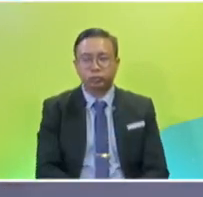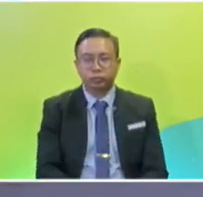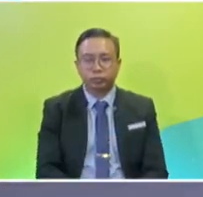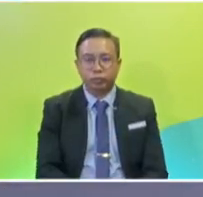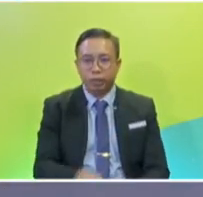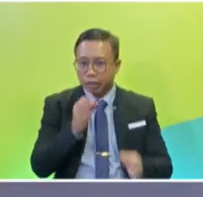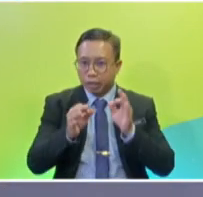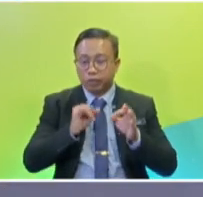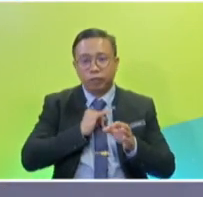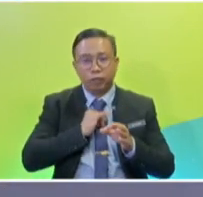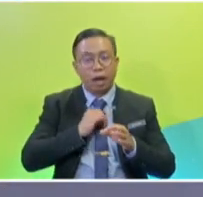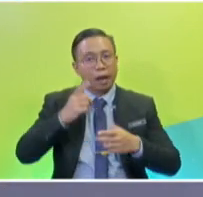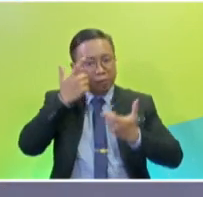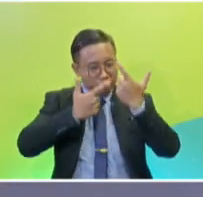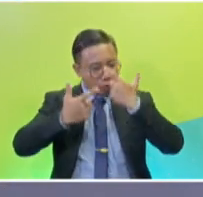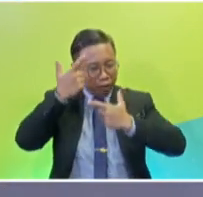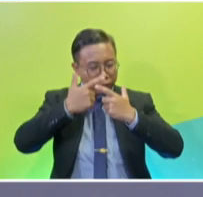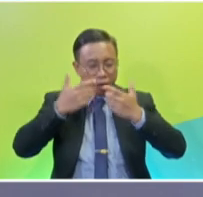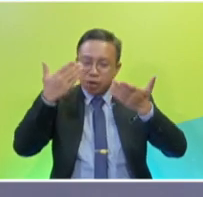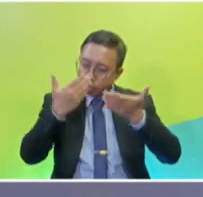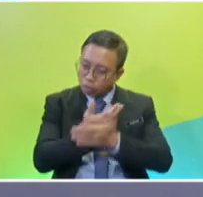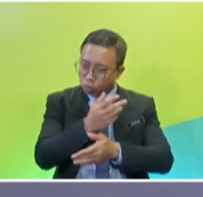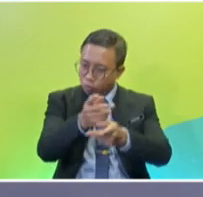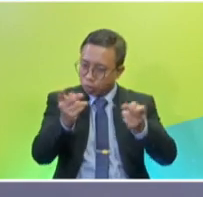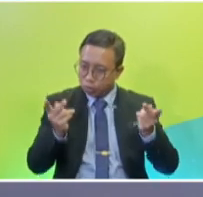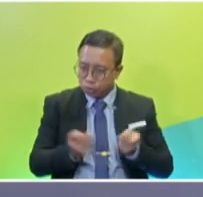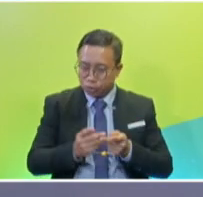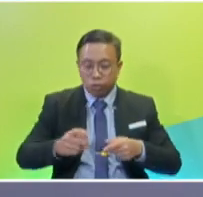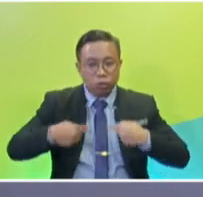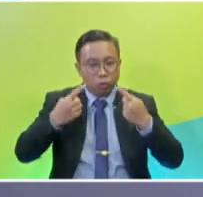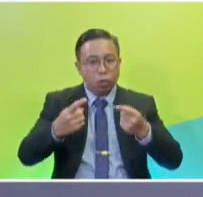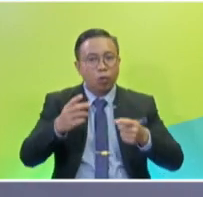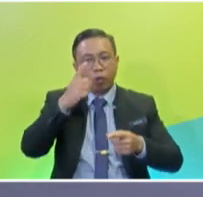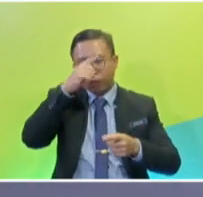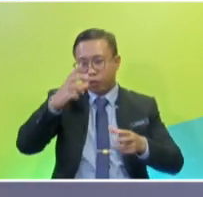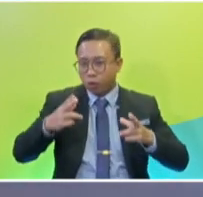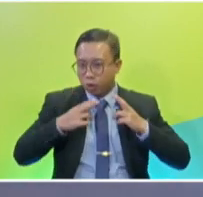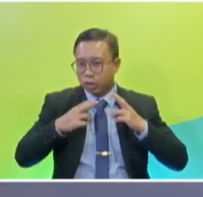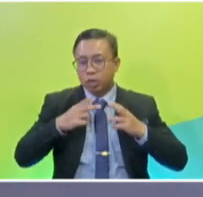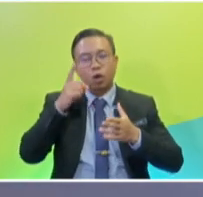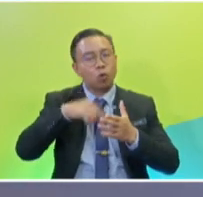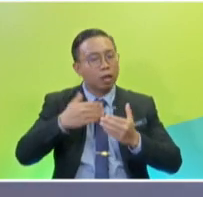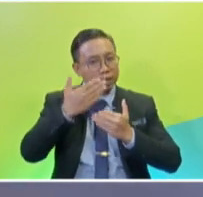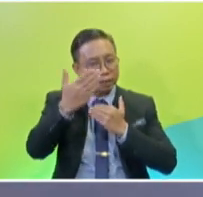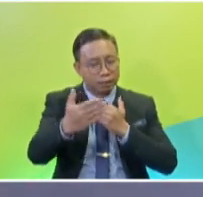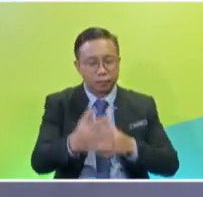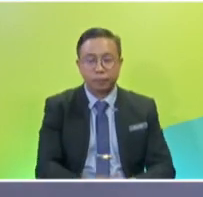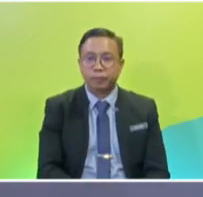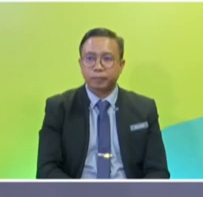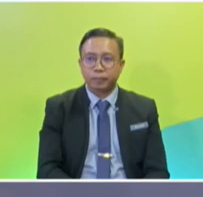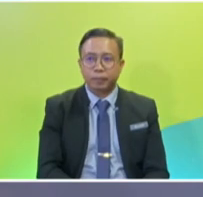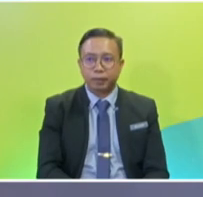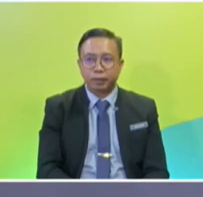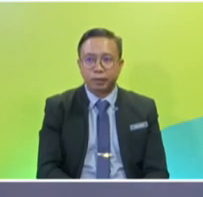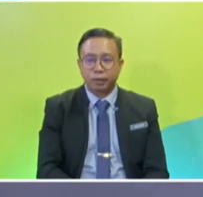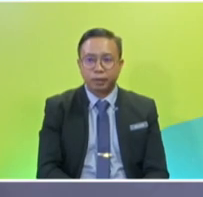if I travel new places when I go for a holiday, what's next? I repeat. Enjoy the